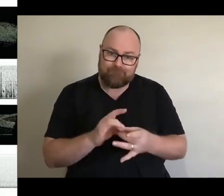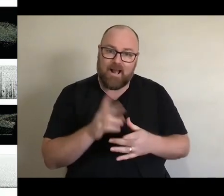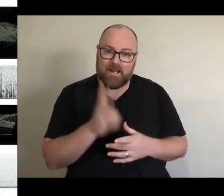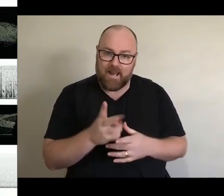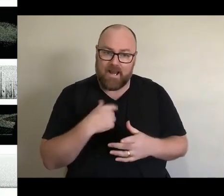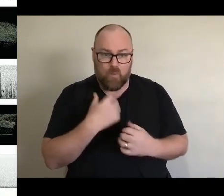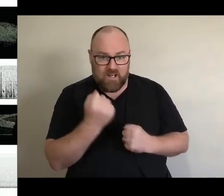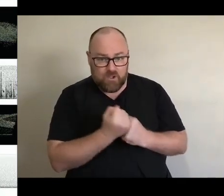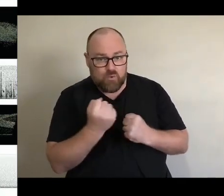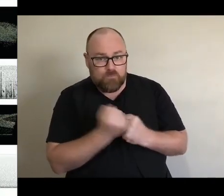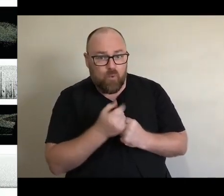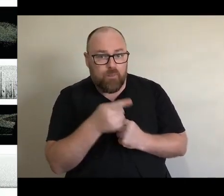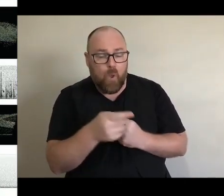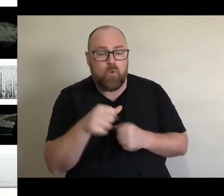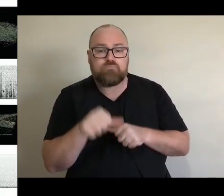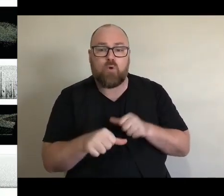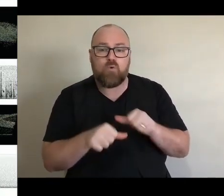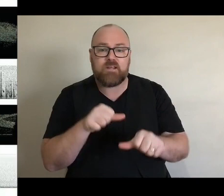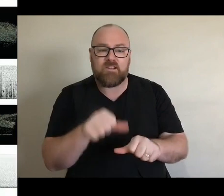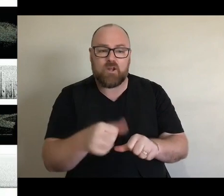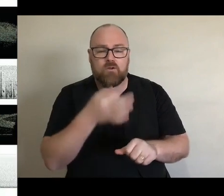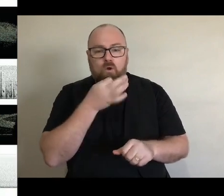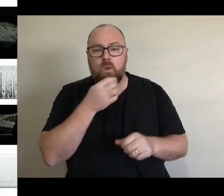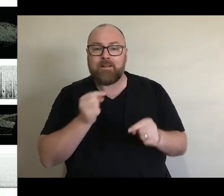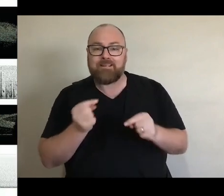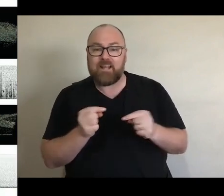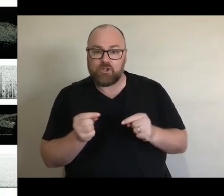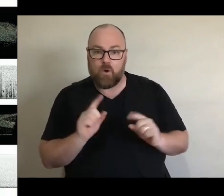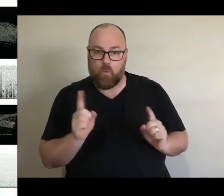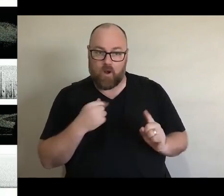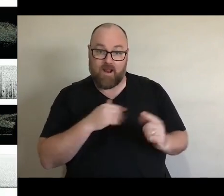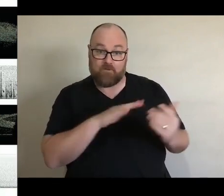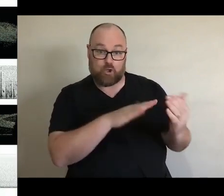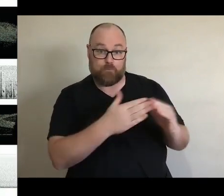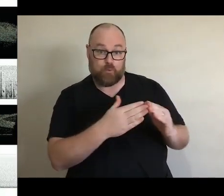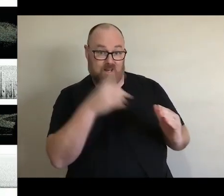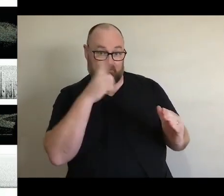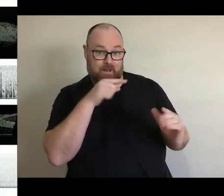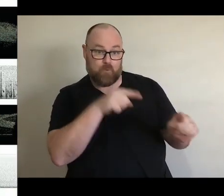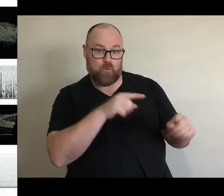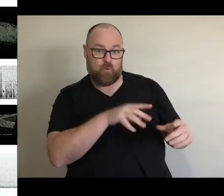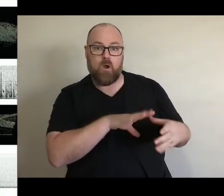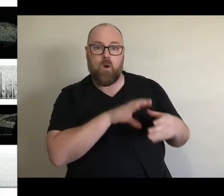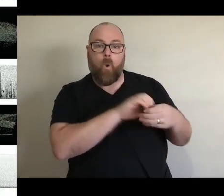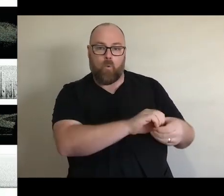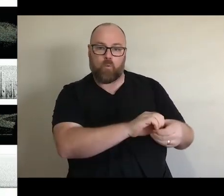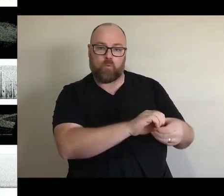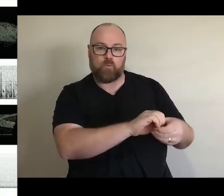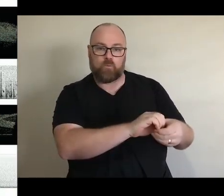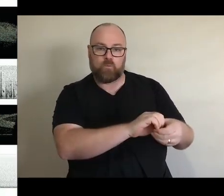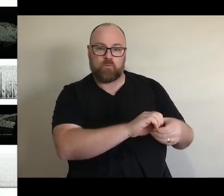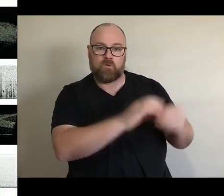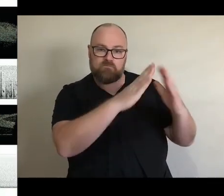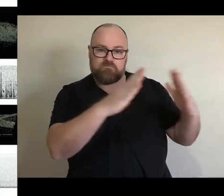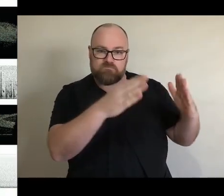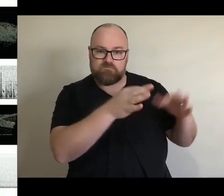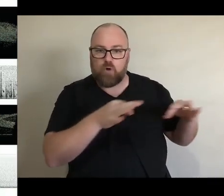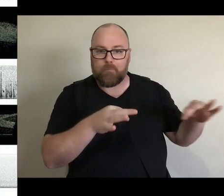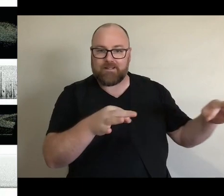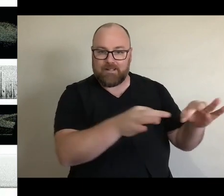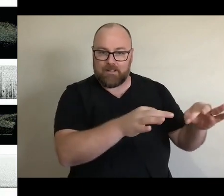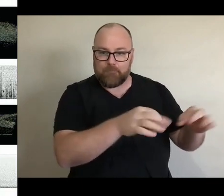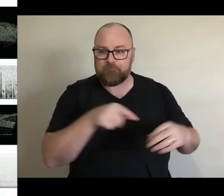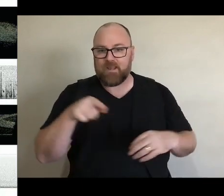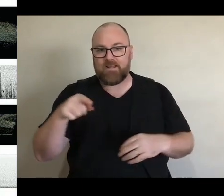processes. And so the tension, right, is there is a community of people who own the property, and then there is the traditional owners, or there